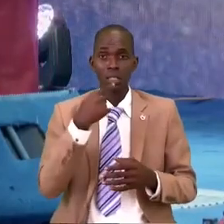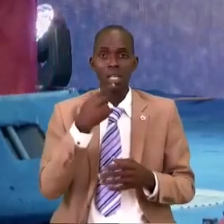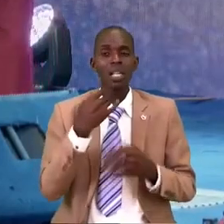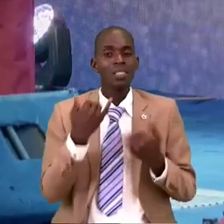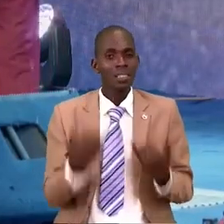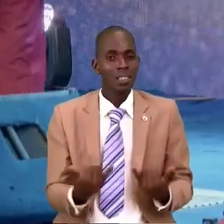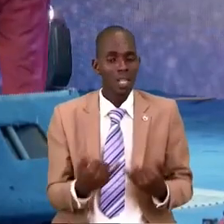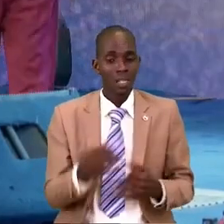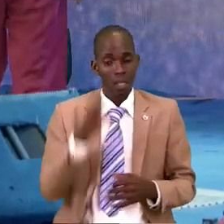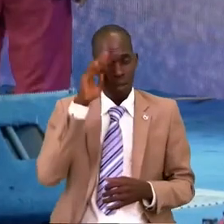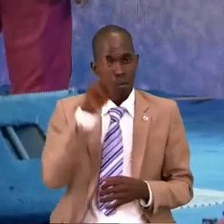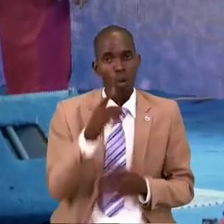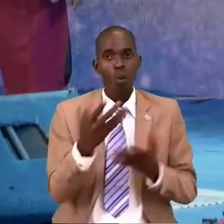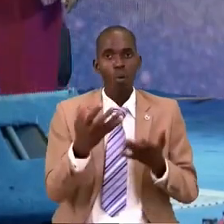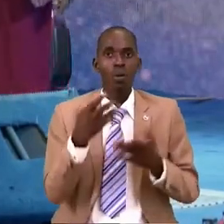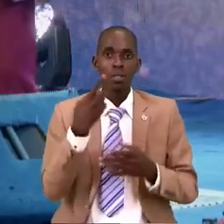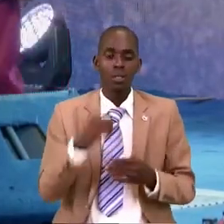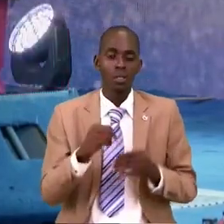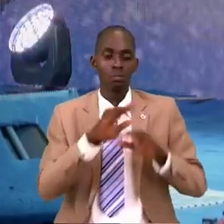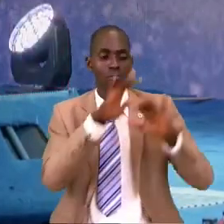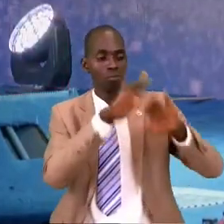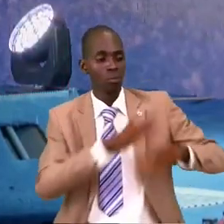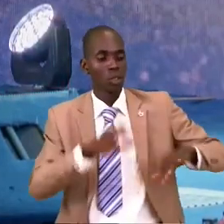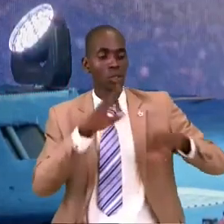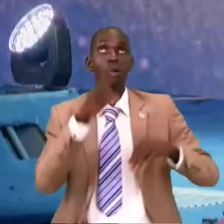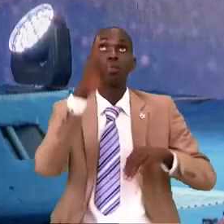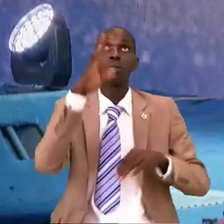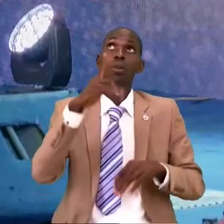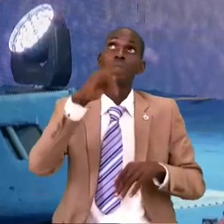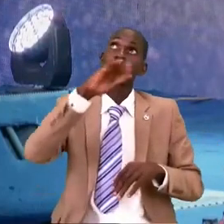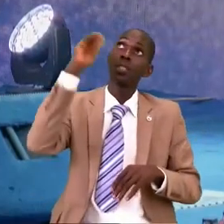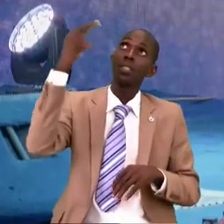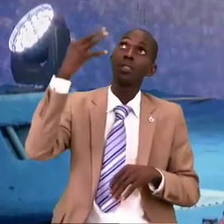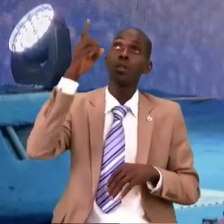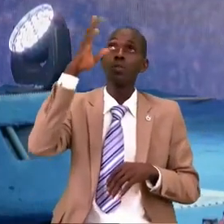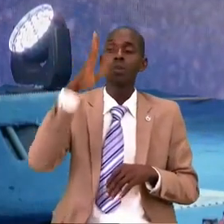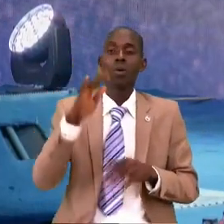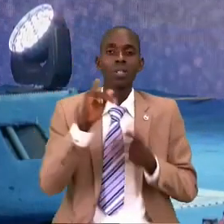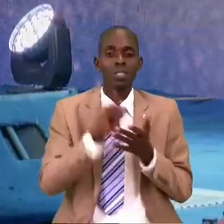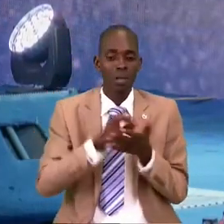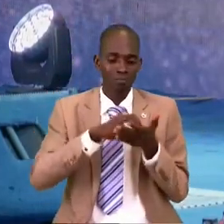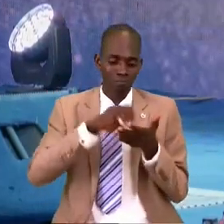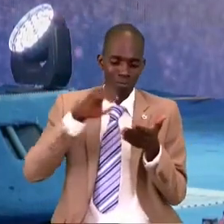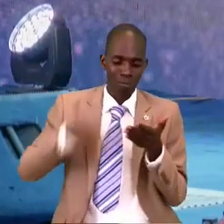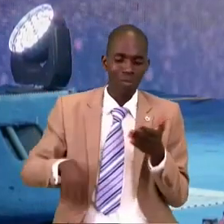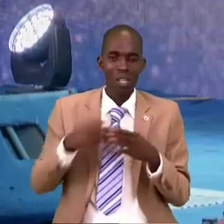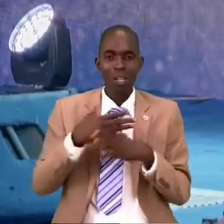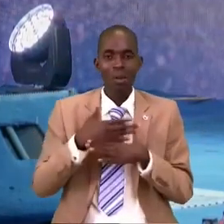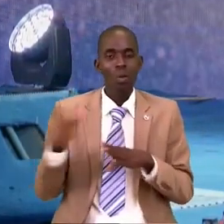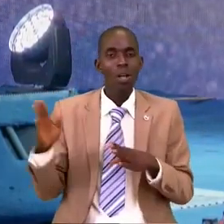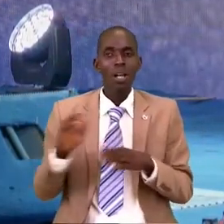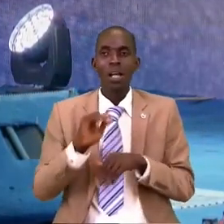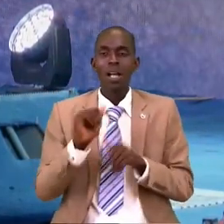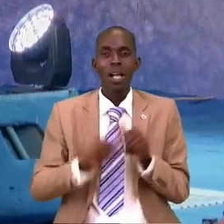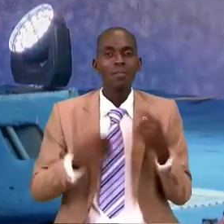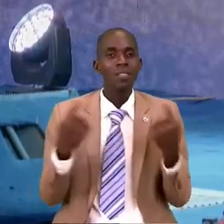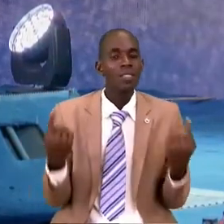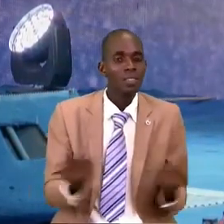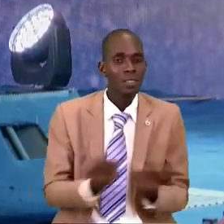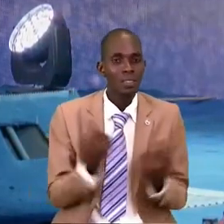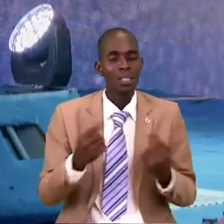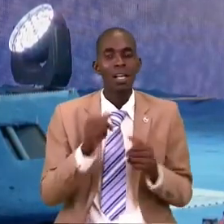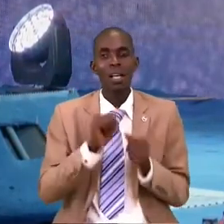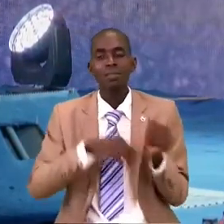every transgression. He wants that blood to be applied. And when that blood is applied in your heart, like it will